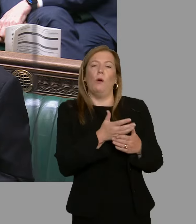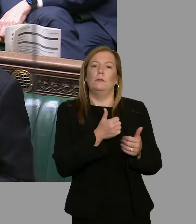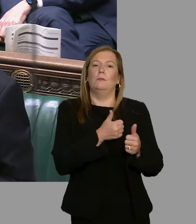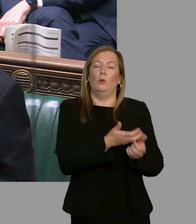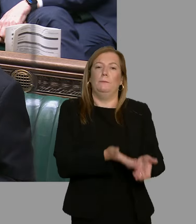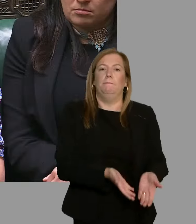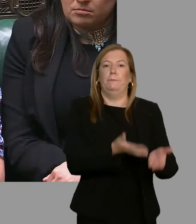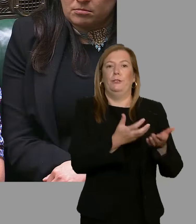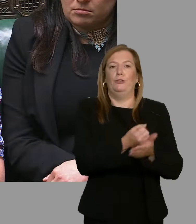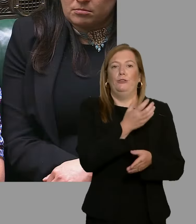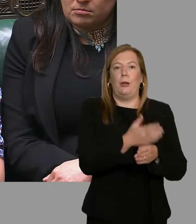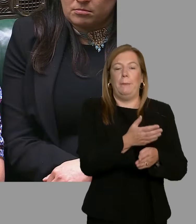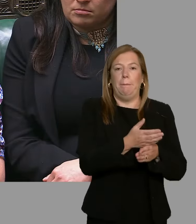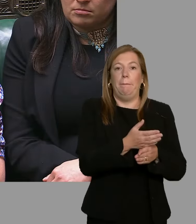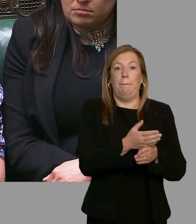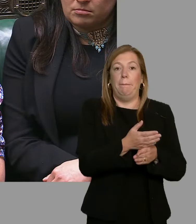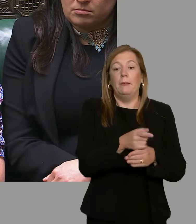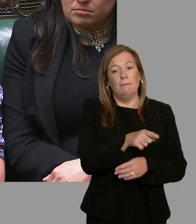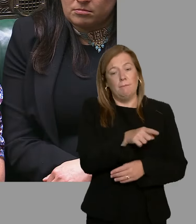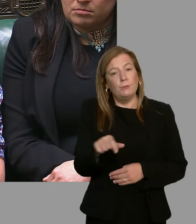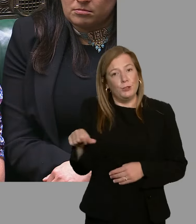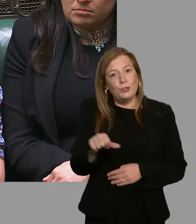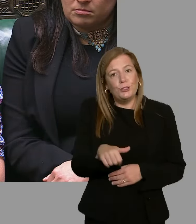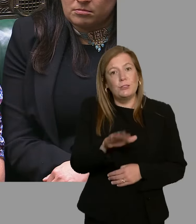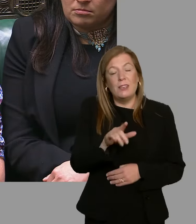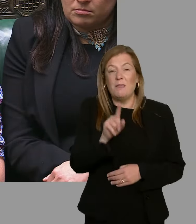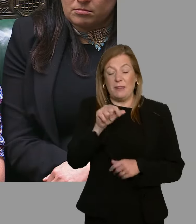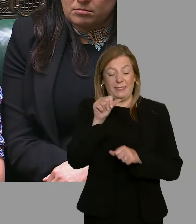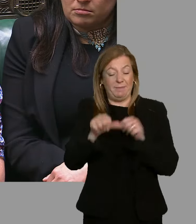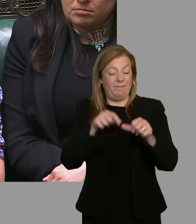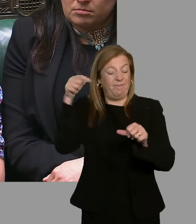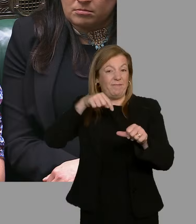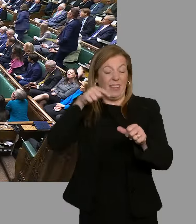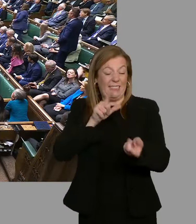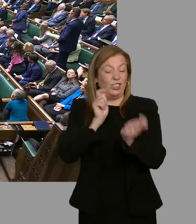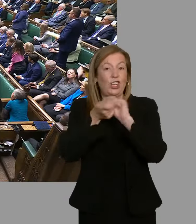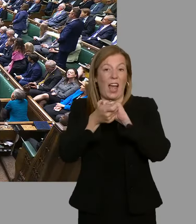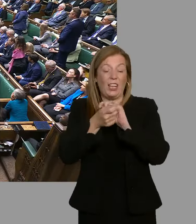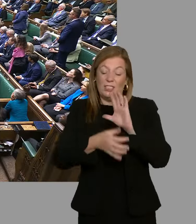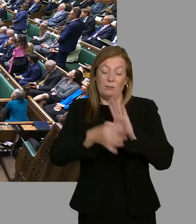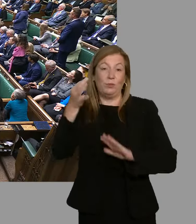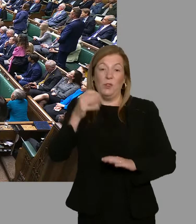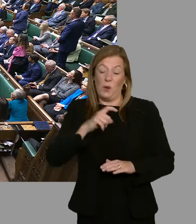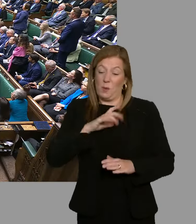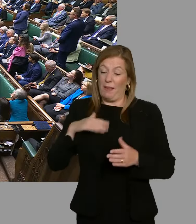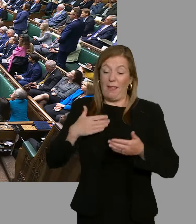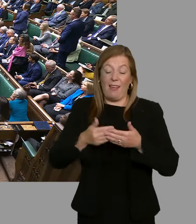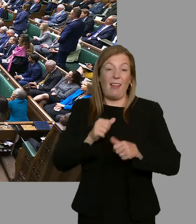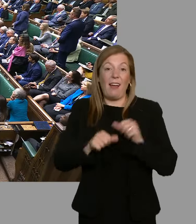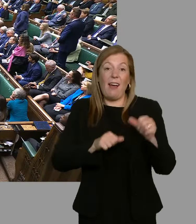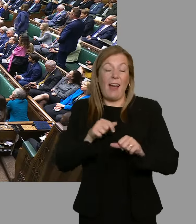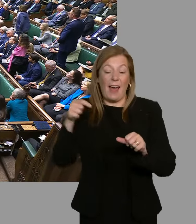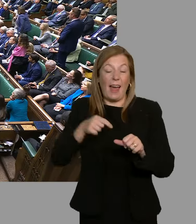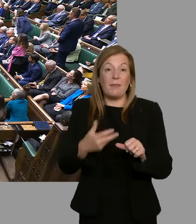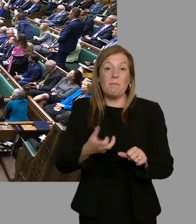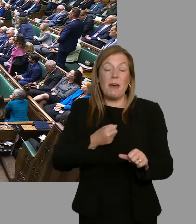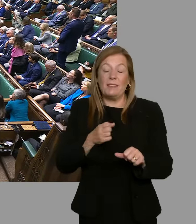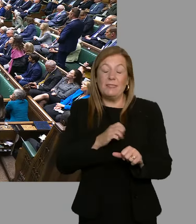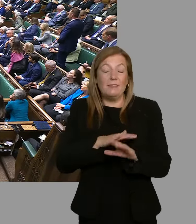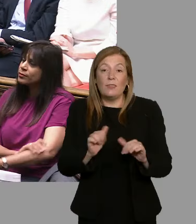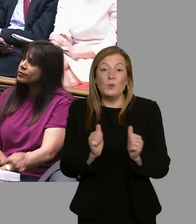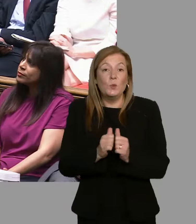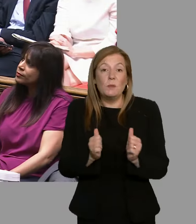reform the system that we've got to make it a better system, because what we've got doesn't work. Nigel Callister. Mr. Speaker.